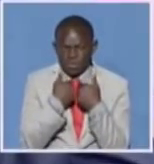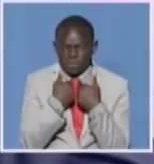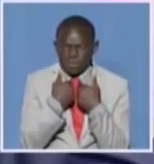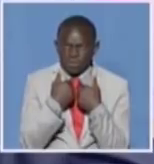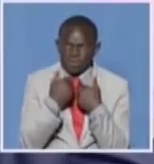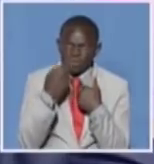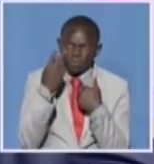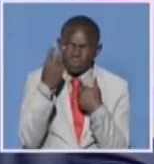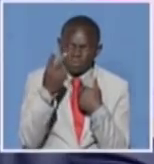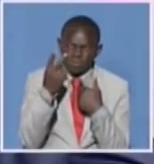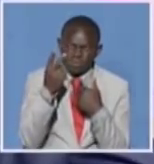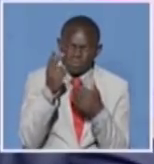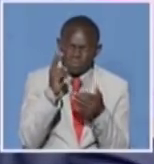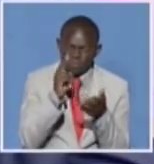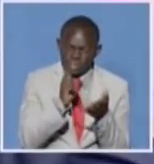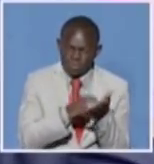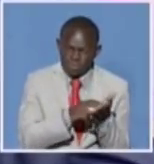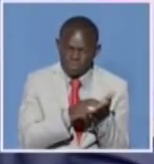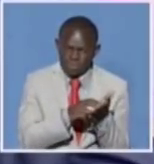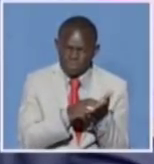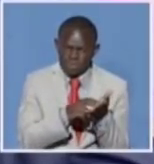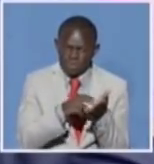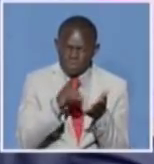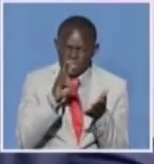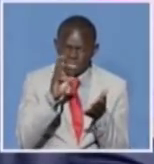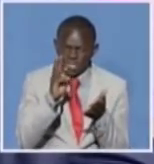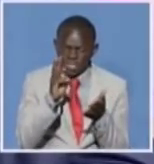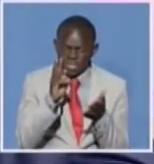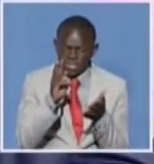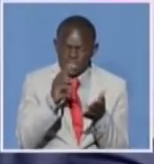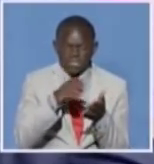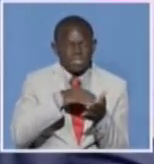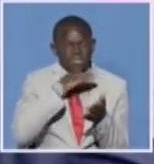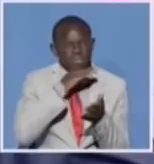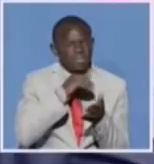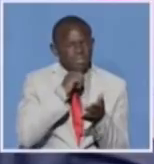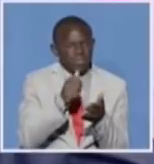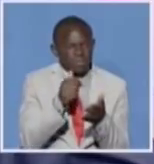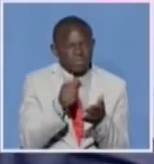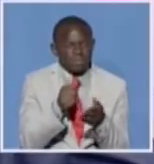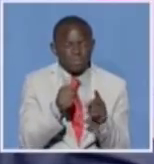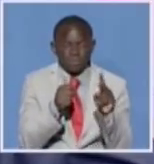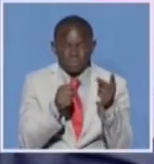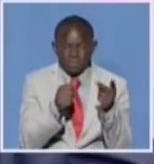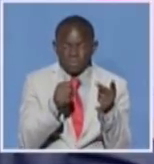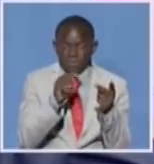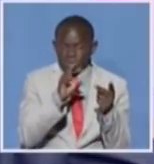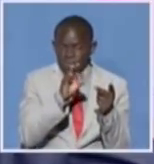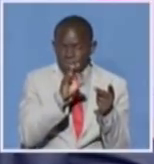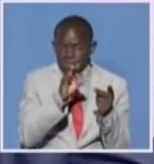2,000 schools. We have about 900 secondary